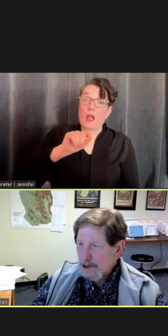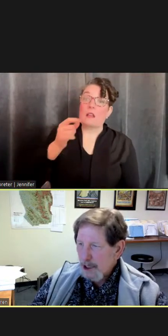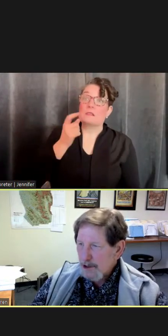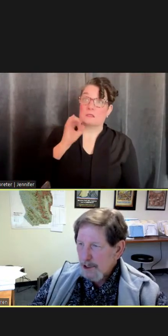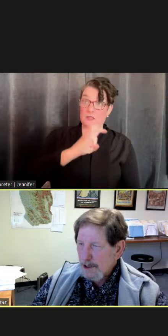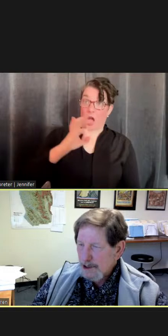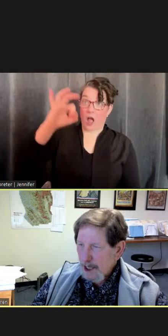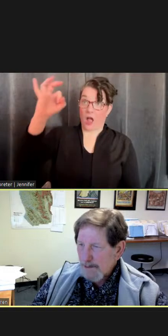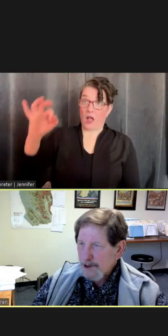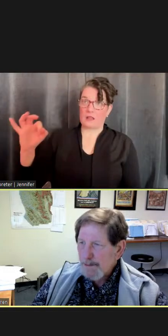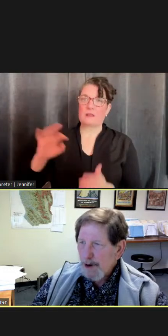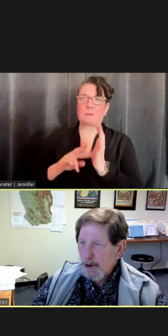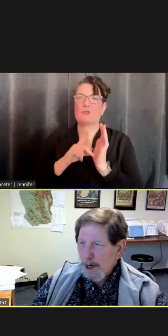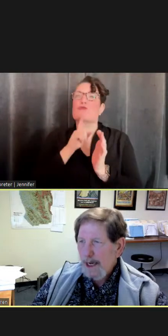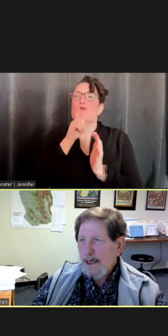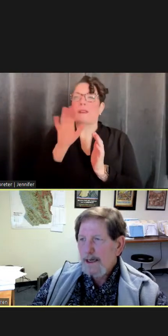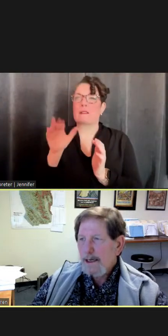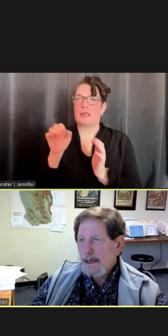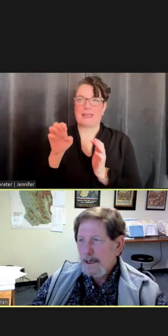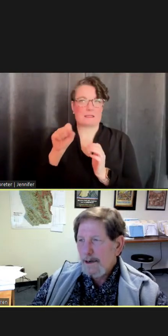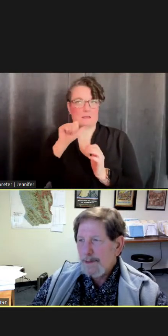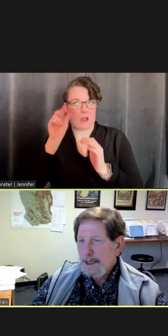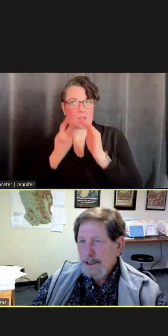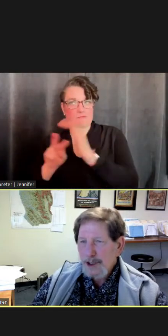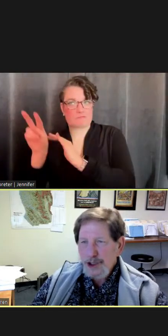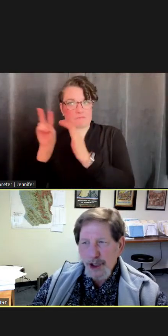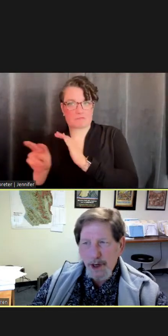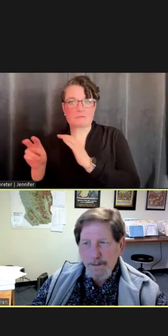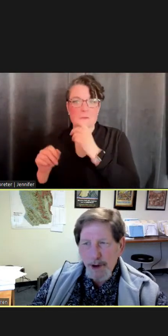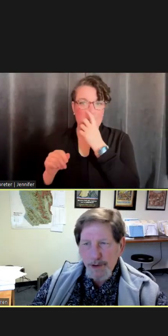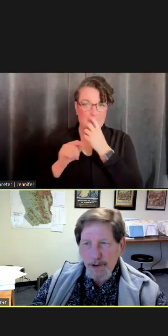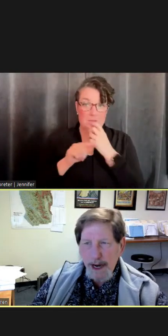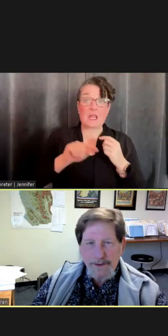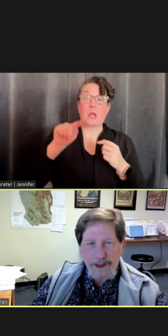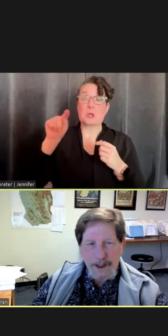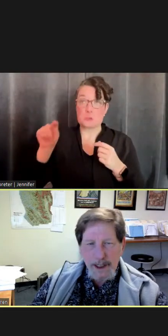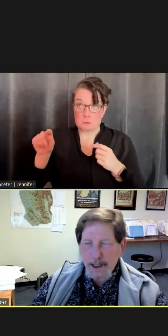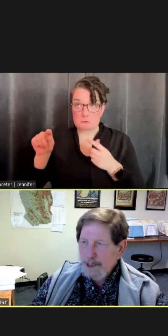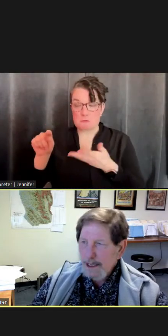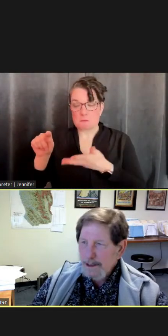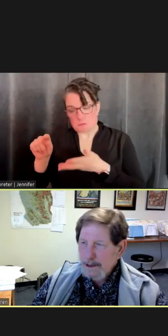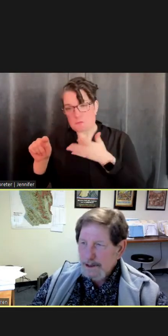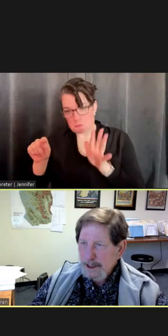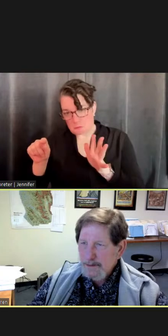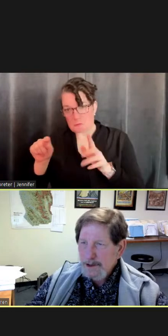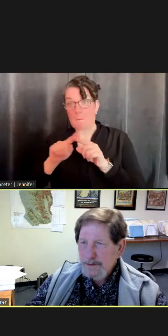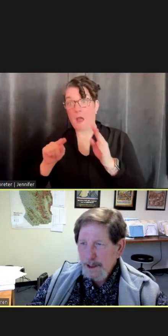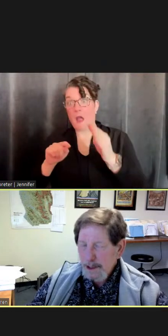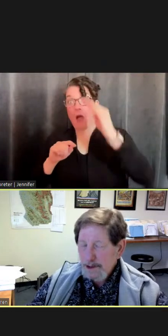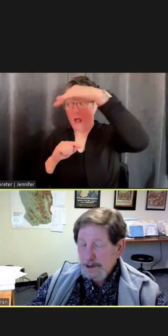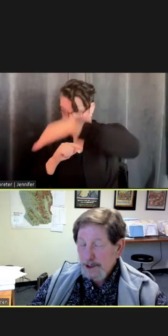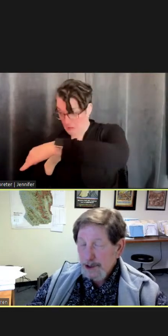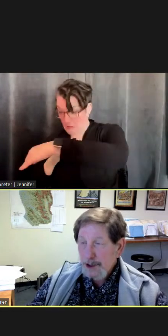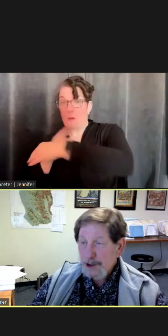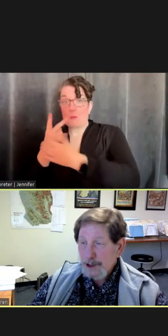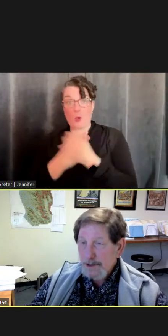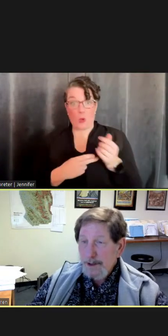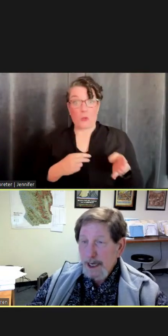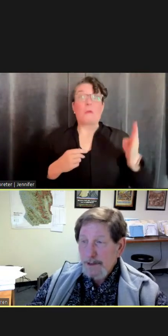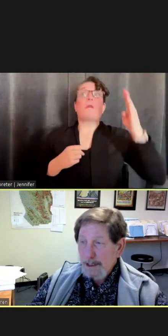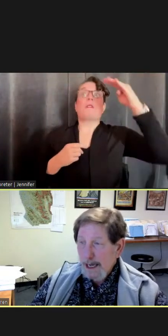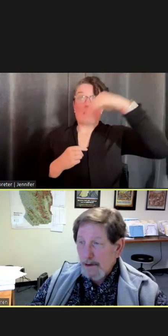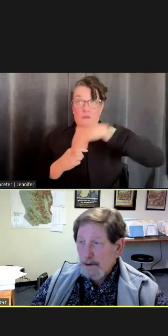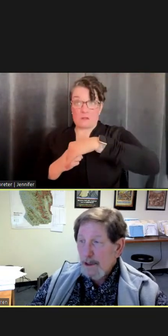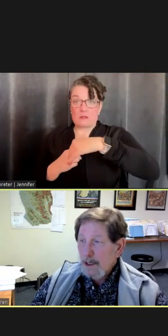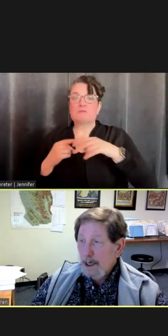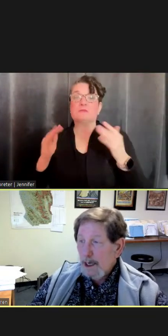what it stops partway. But it does show in both graphs that it seems to be the surge seems to be